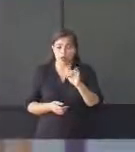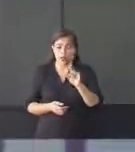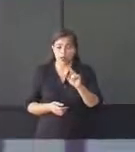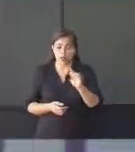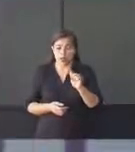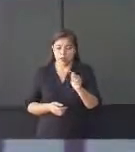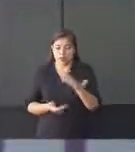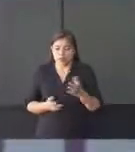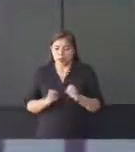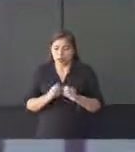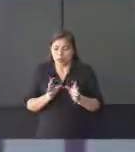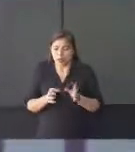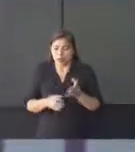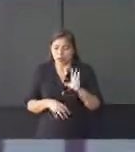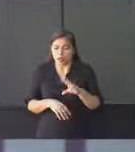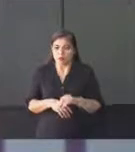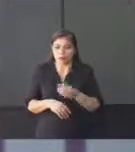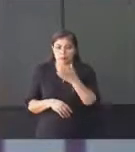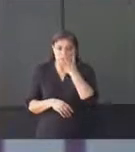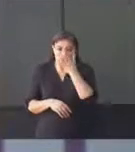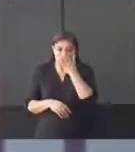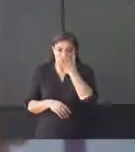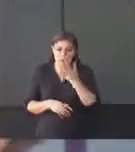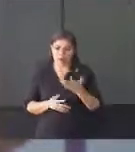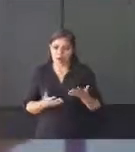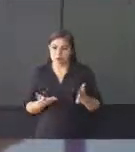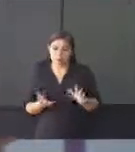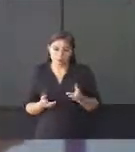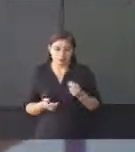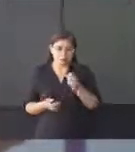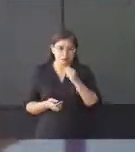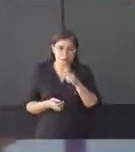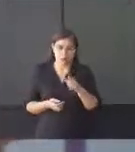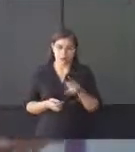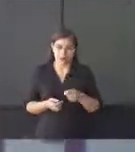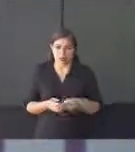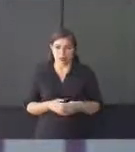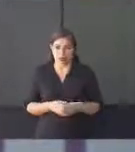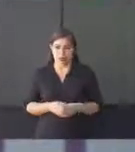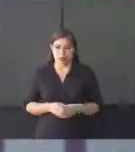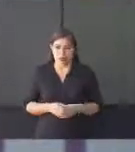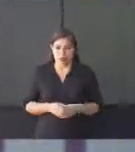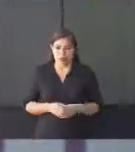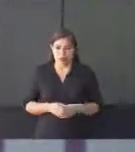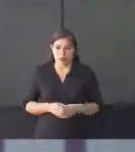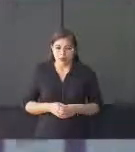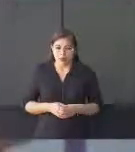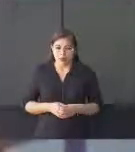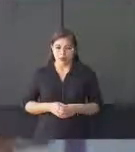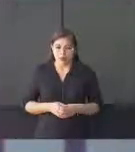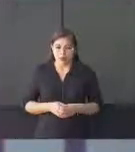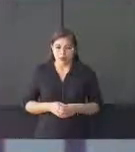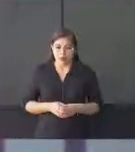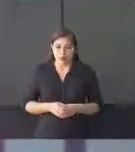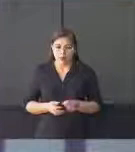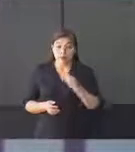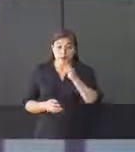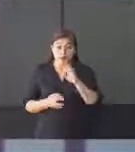Extremeños go to Switzerland, of course. Well, they wouldn't go to Mauritania.